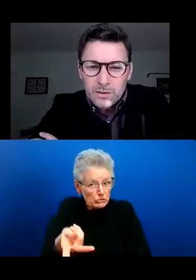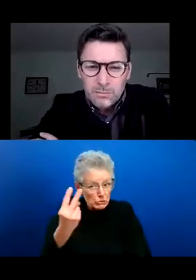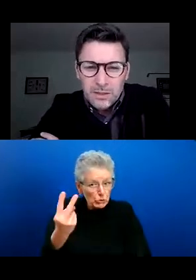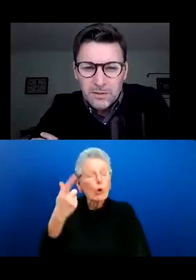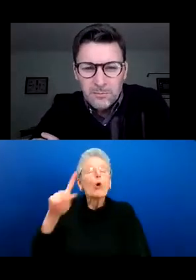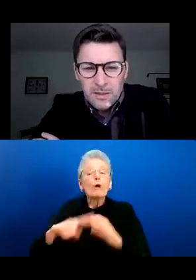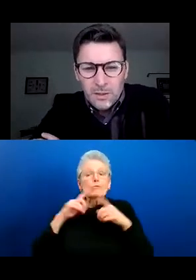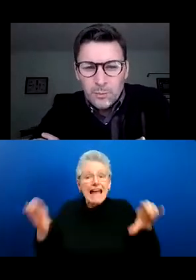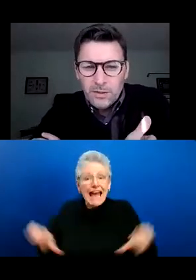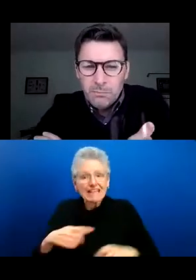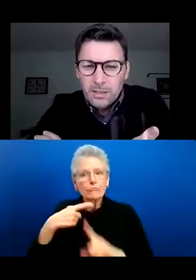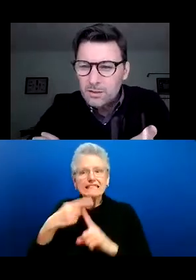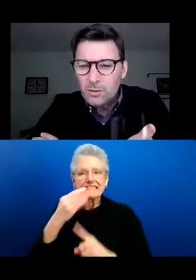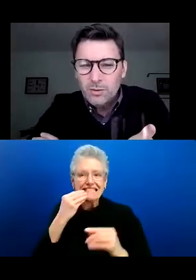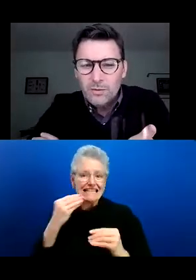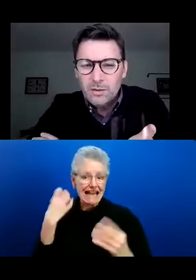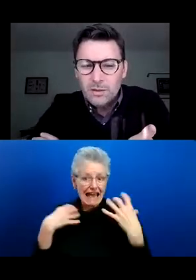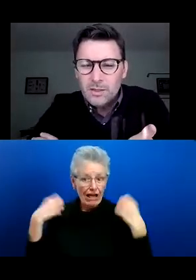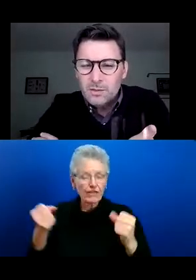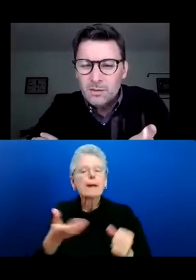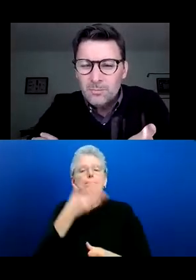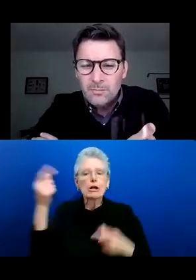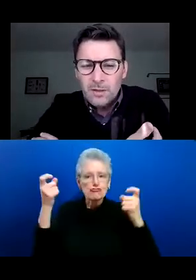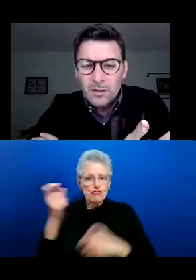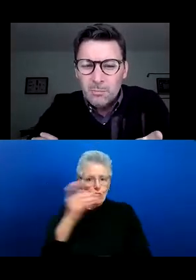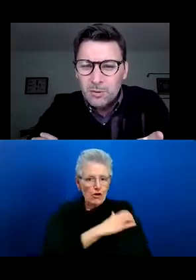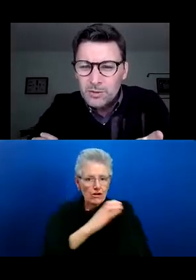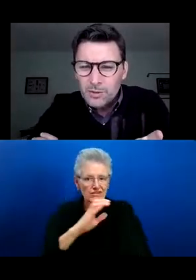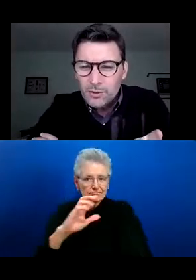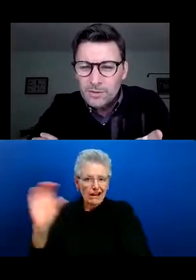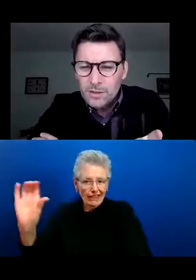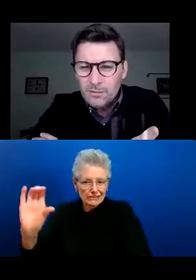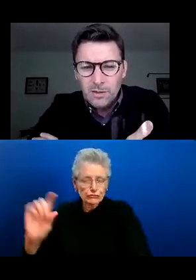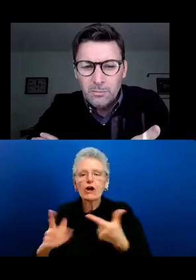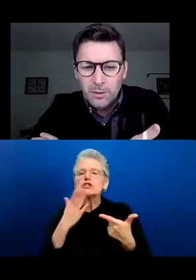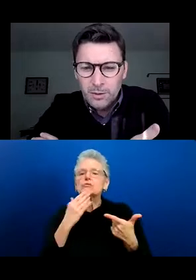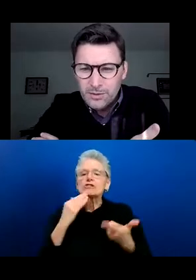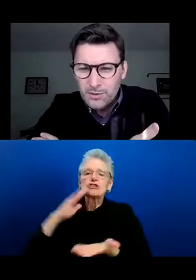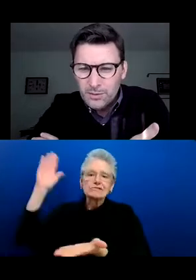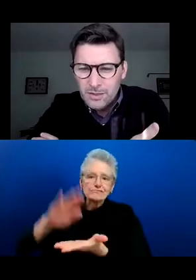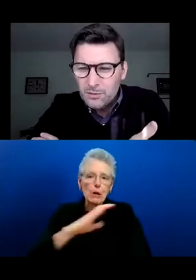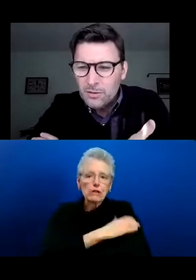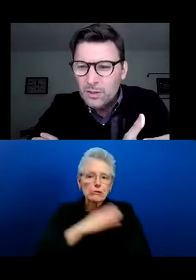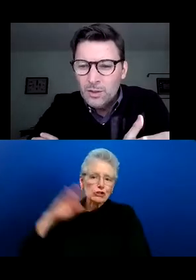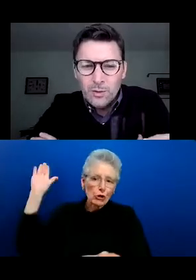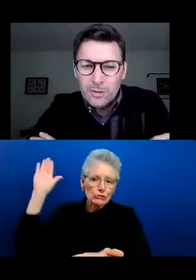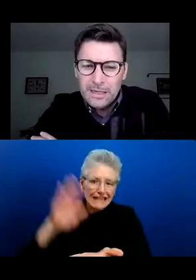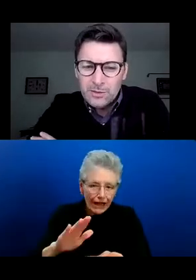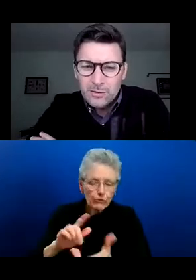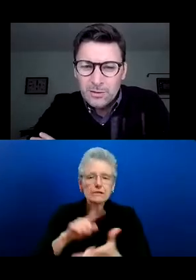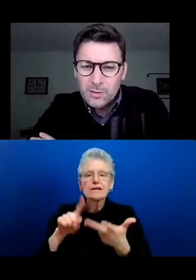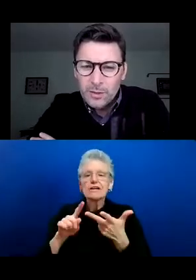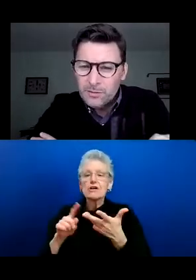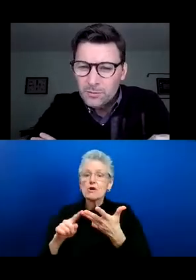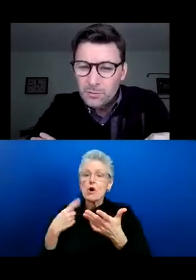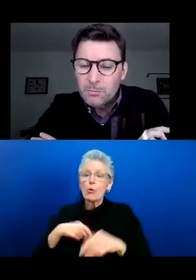and we eat better, we have better control of our cholesterol, our blood sugar goes down, our blood pressure goes down, we